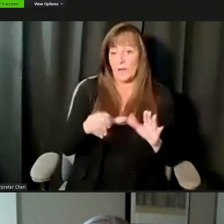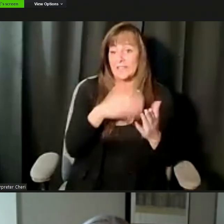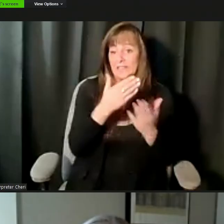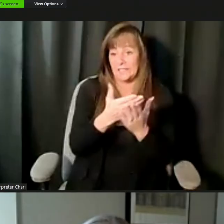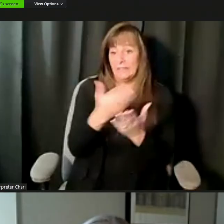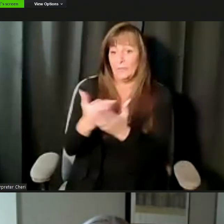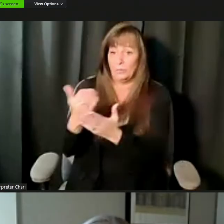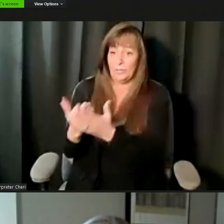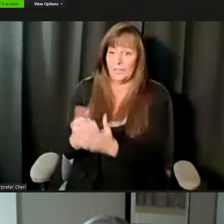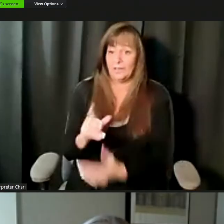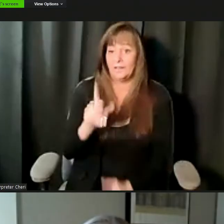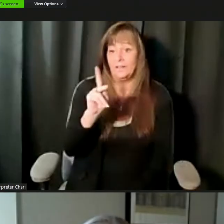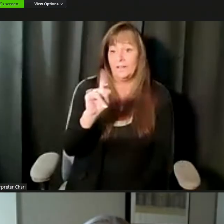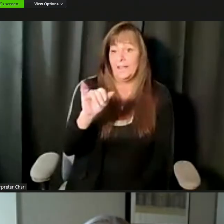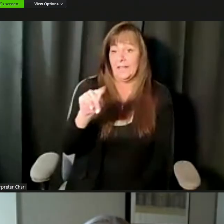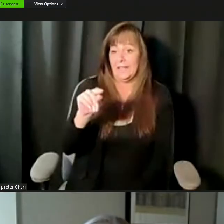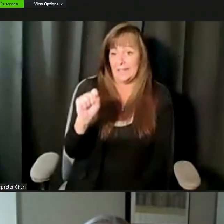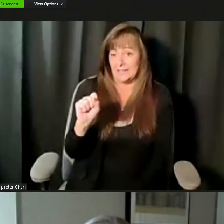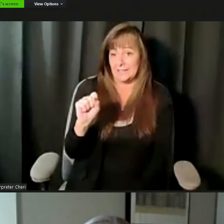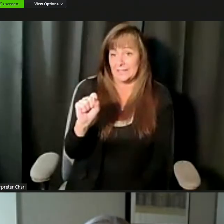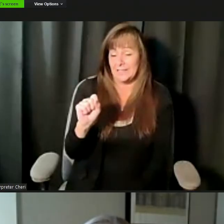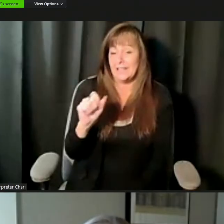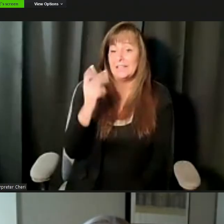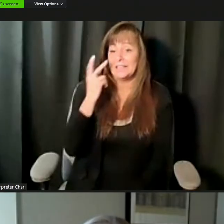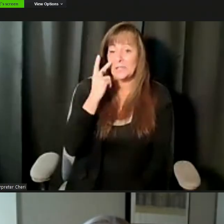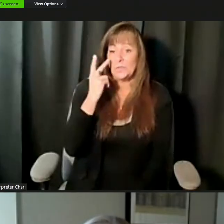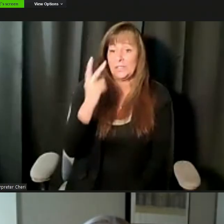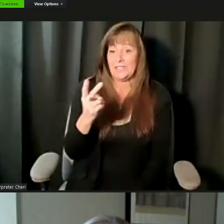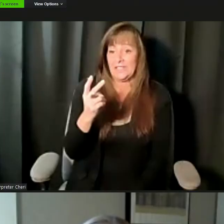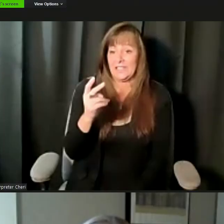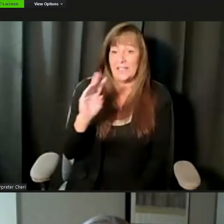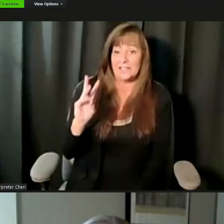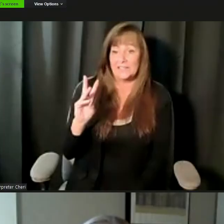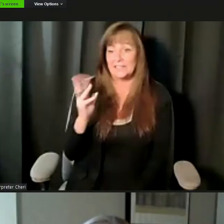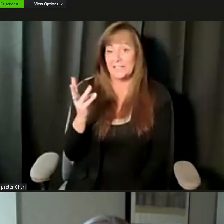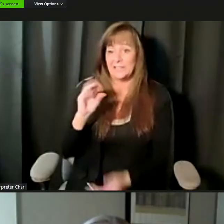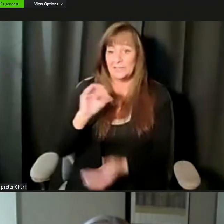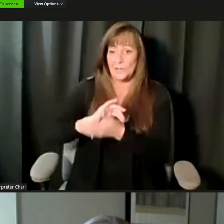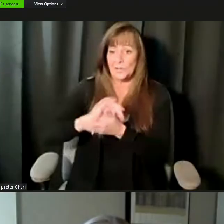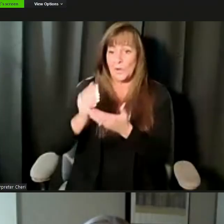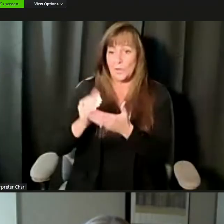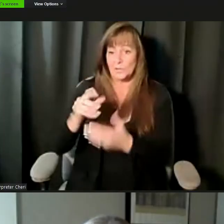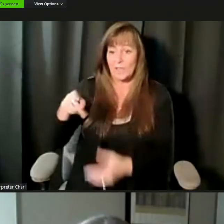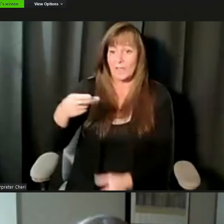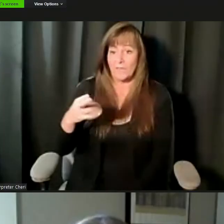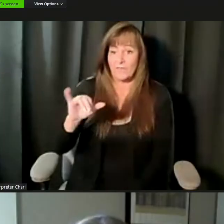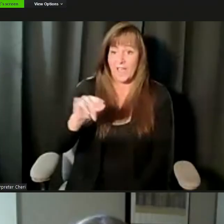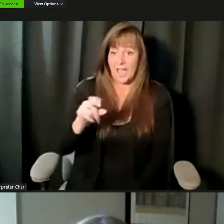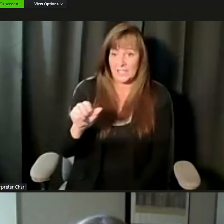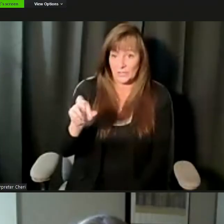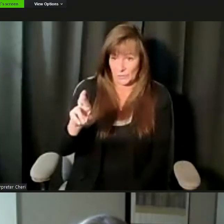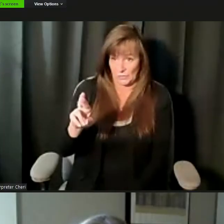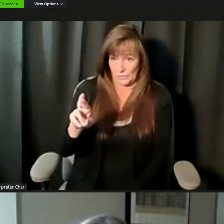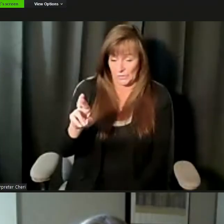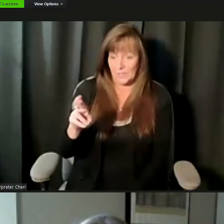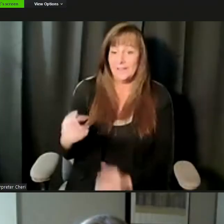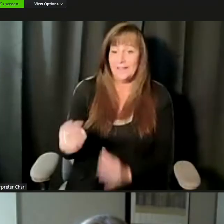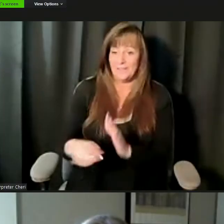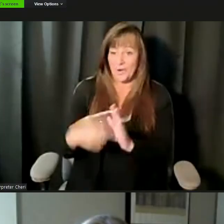we have seen is since we're getting a 6th dose out of the Pfizer vaccine, there have been times that